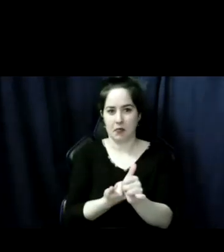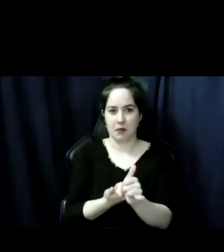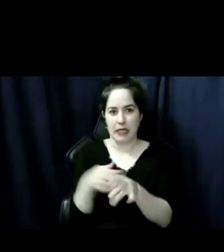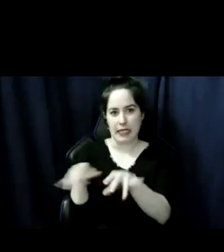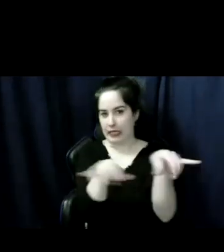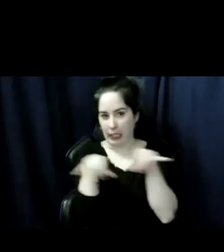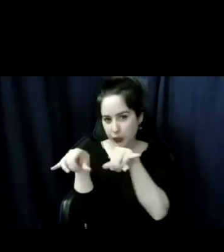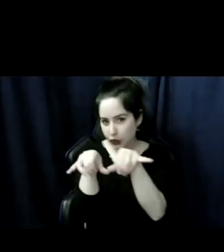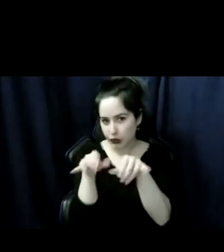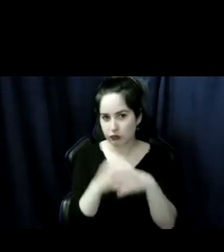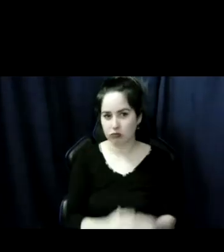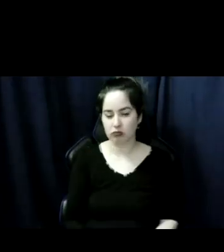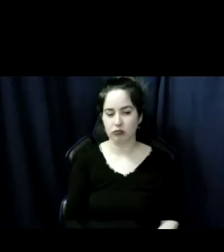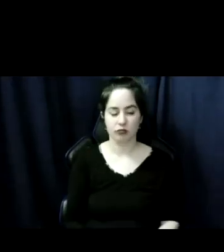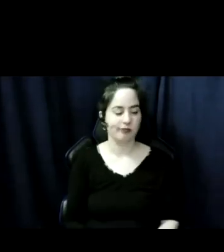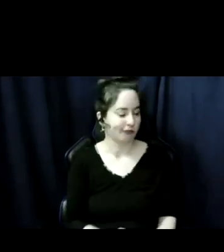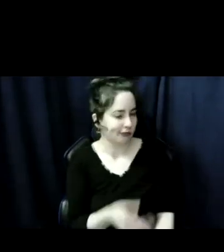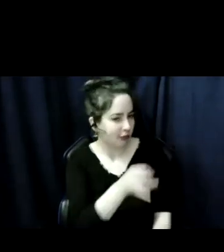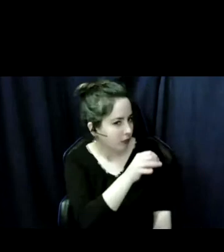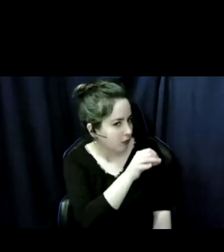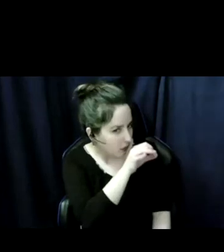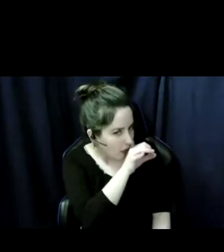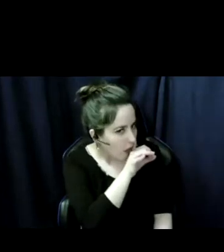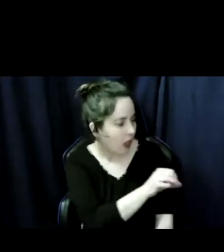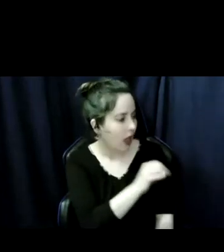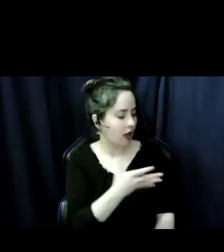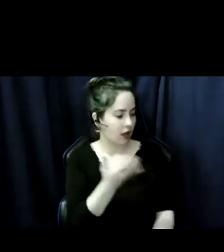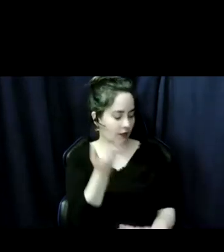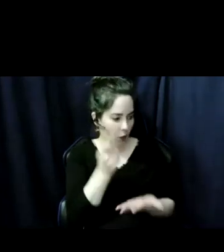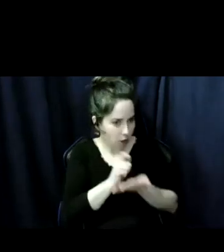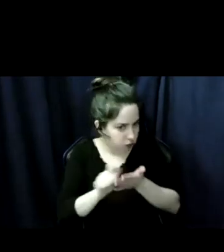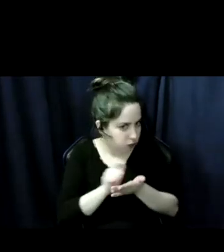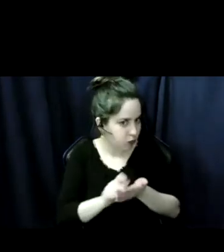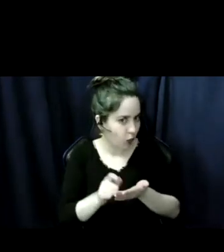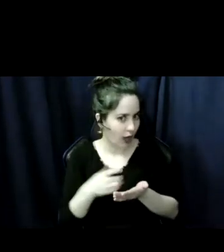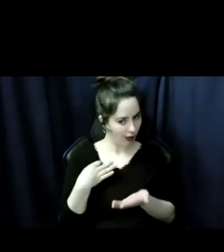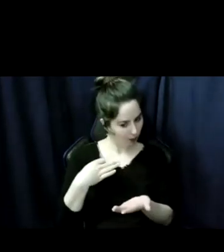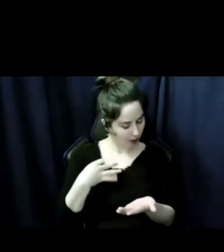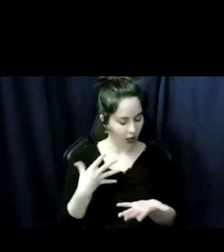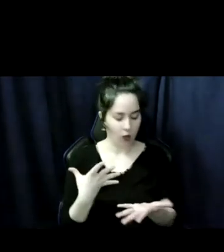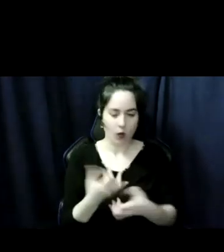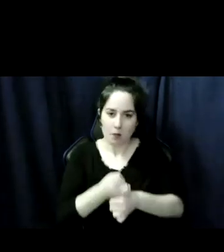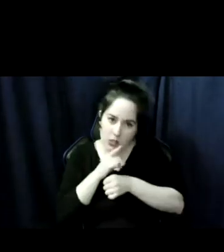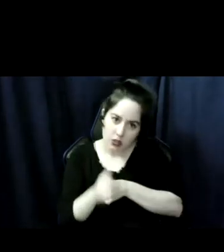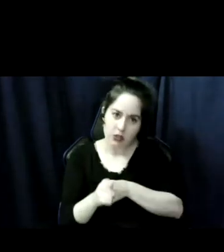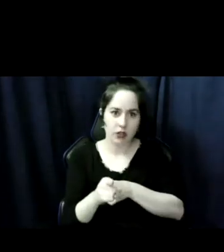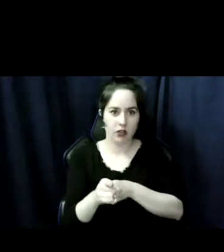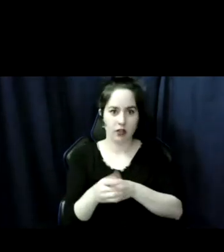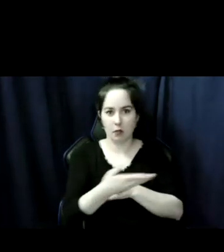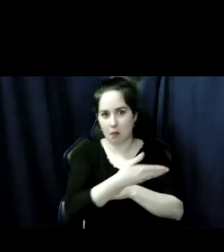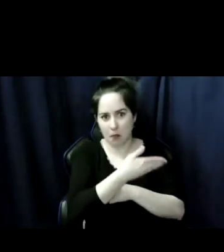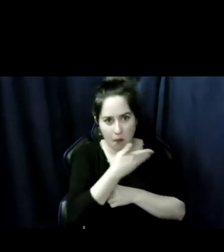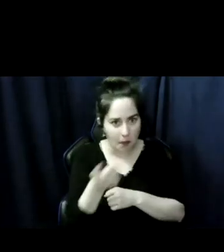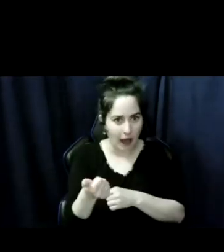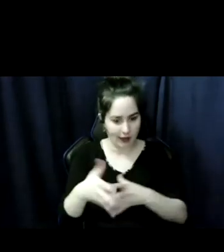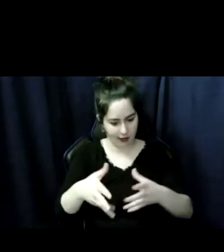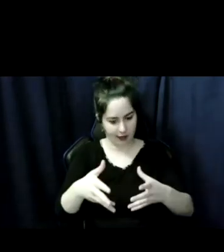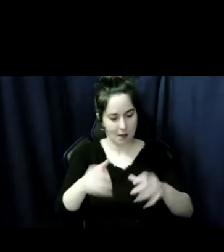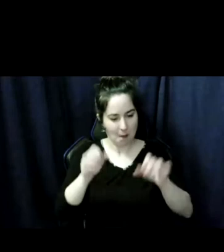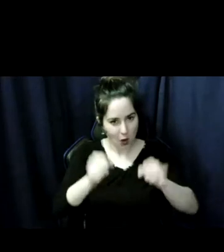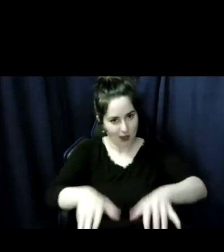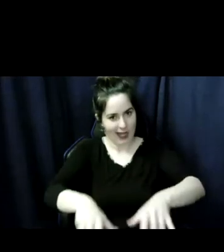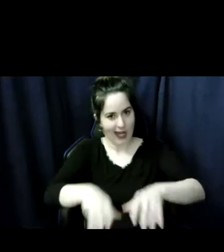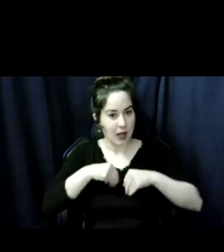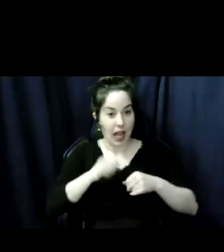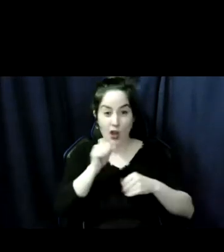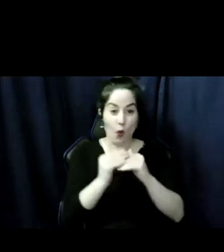yeah, that's the thing is like if I really want to write a proposal, I want to make sure that like the best way to actually get accepted isn't to over or